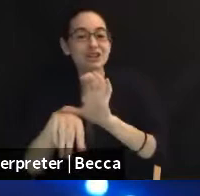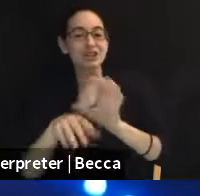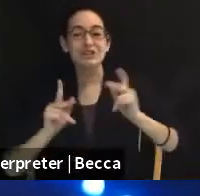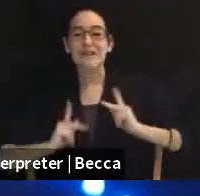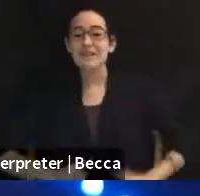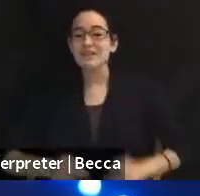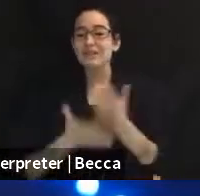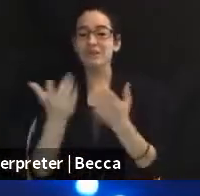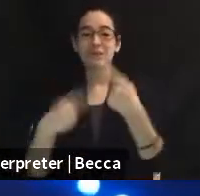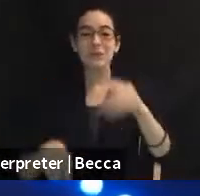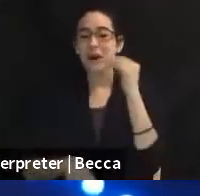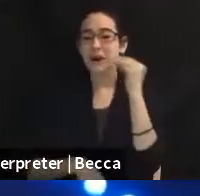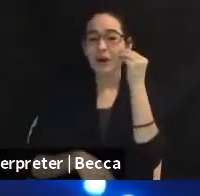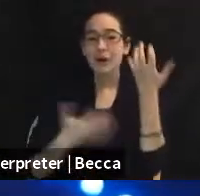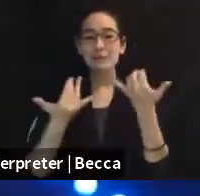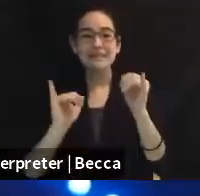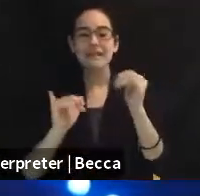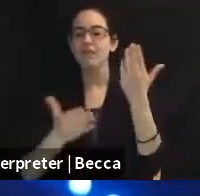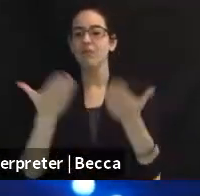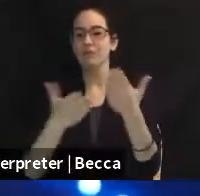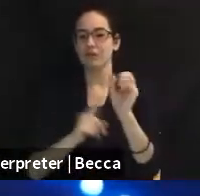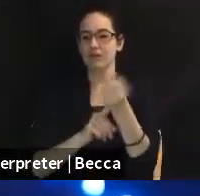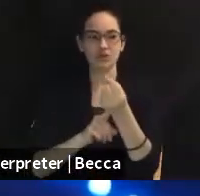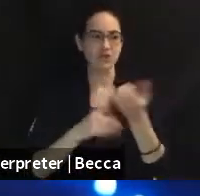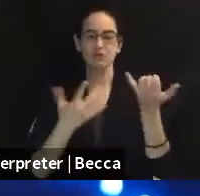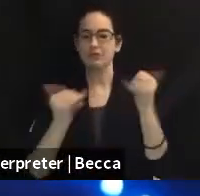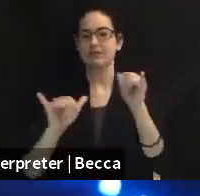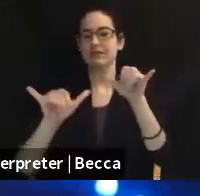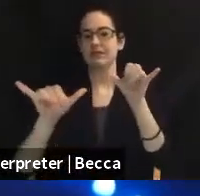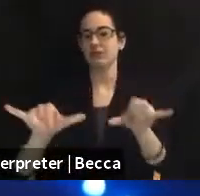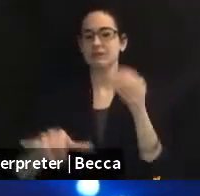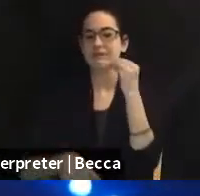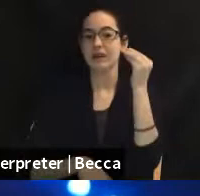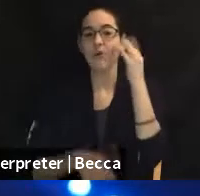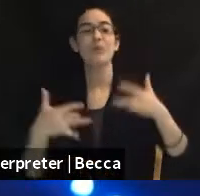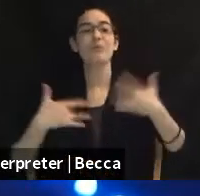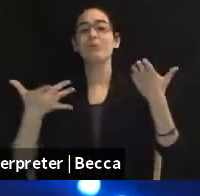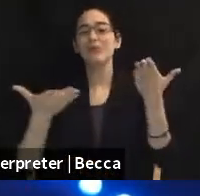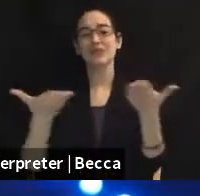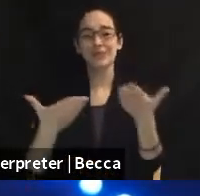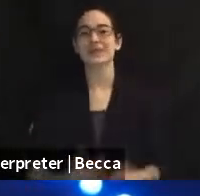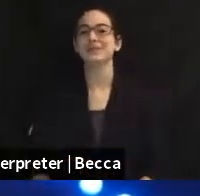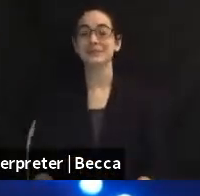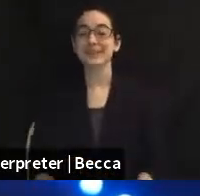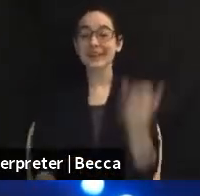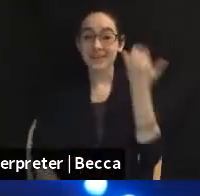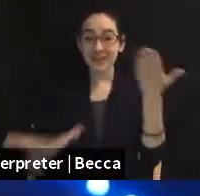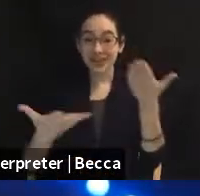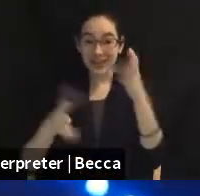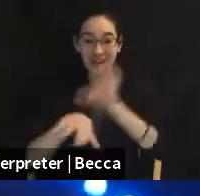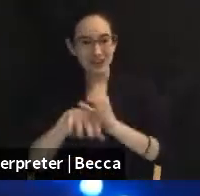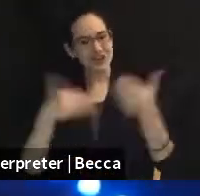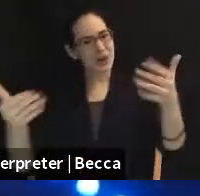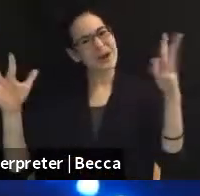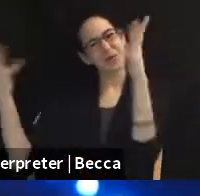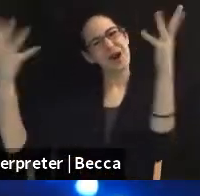and you're in maybe in a situation where you still need to be home, and we love you. We're so glad you joined us. And a lot of you are in the room. If you're in the room, let them hear you. Yeah, you're back